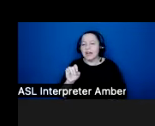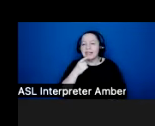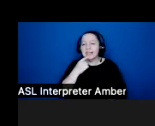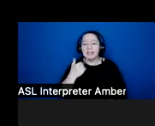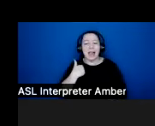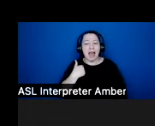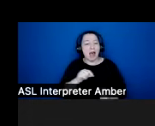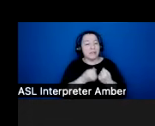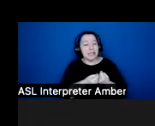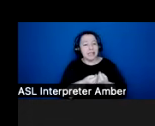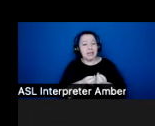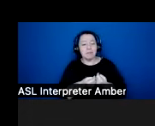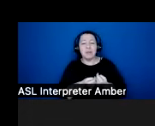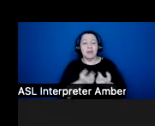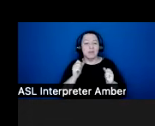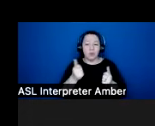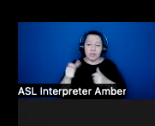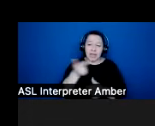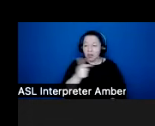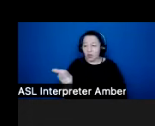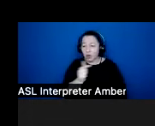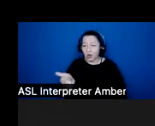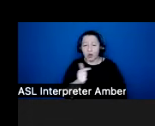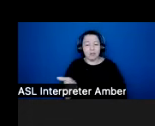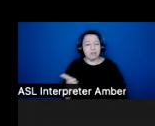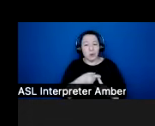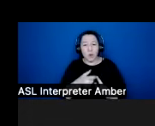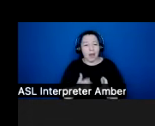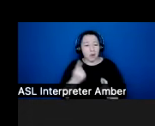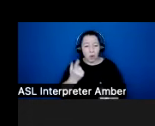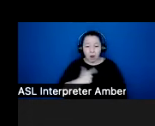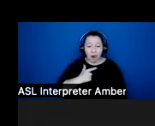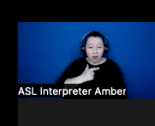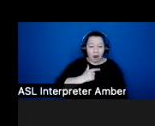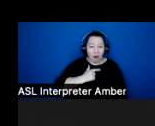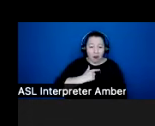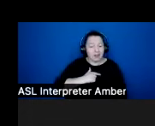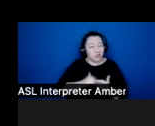out when it's too much, right? You need support, right?